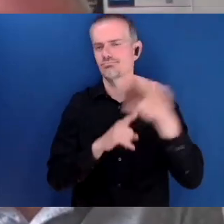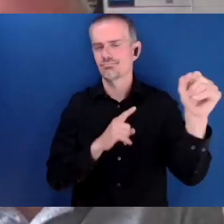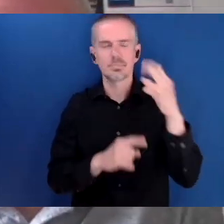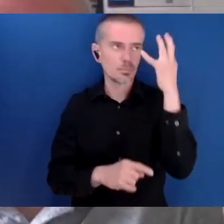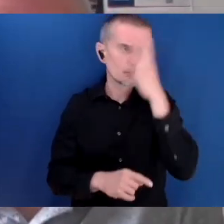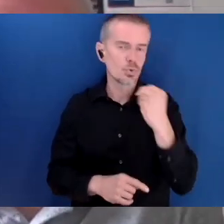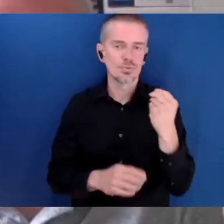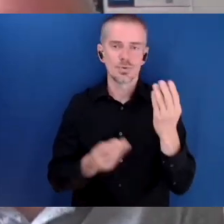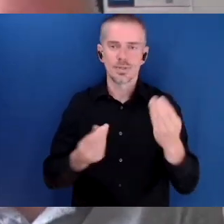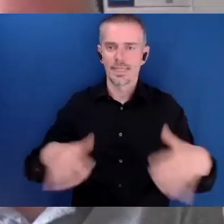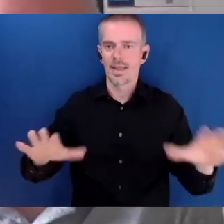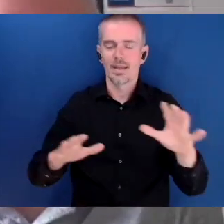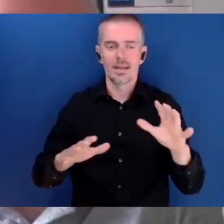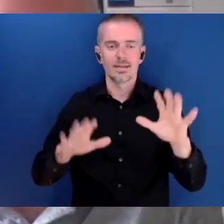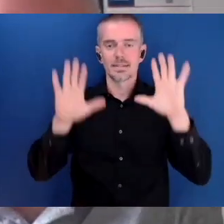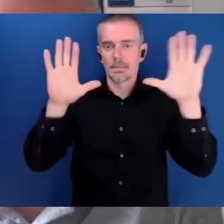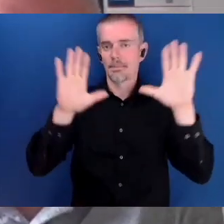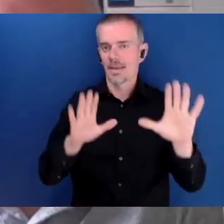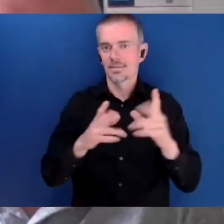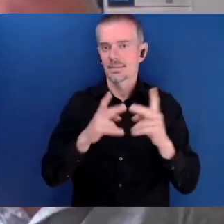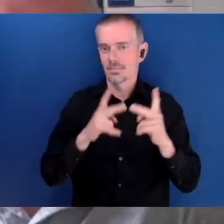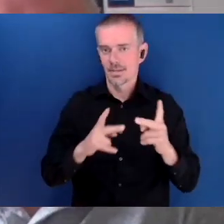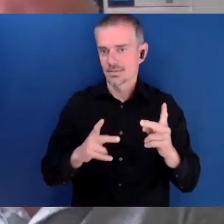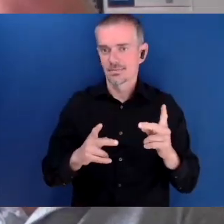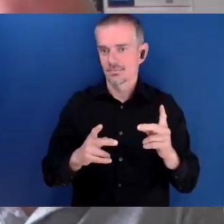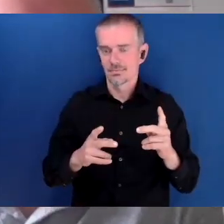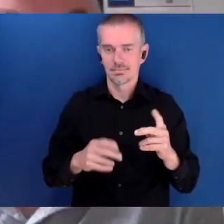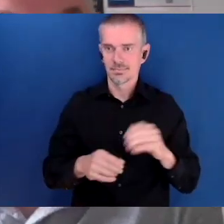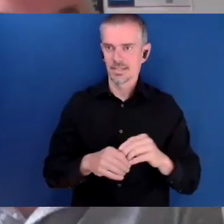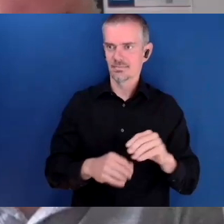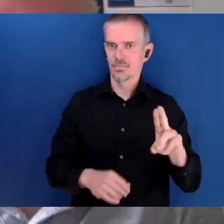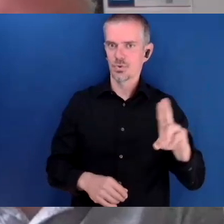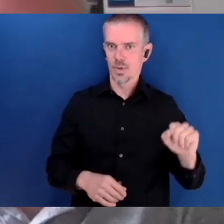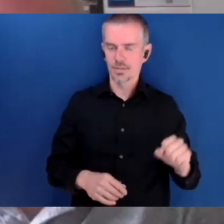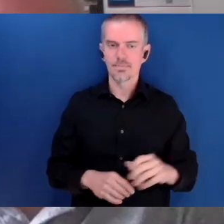and most amazing places in the country. With that means